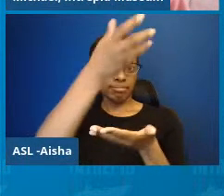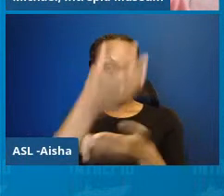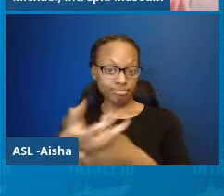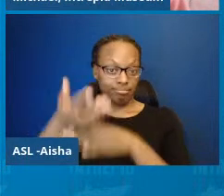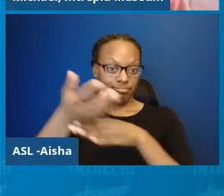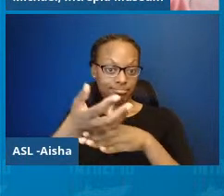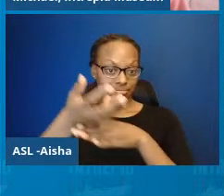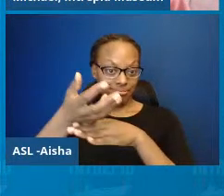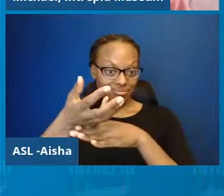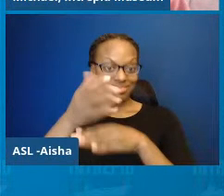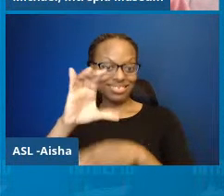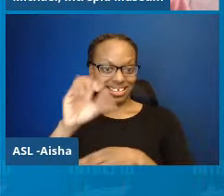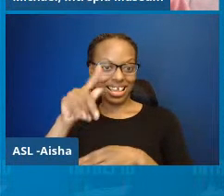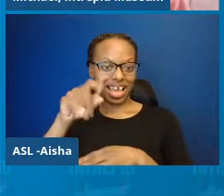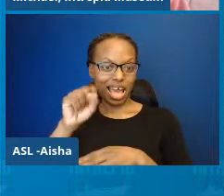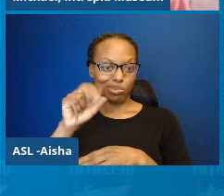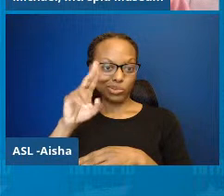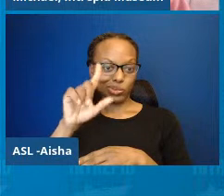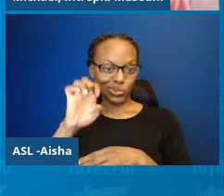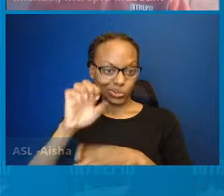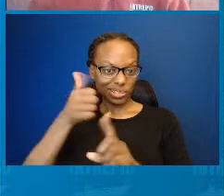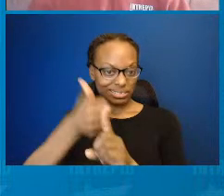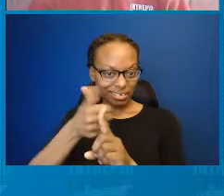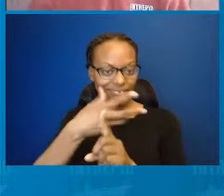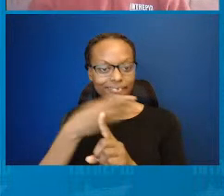astronauts. Great question.